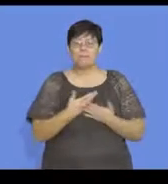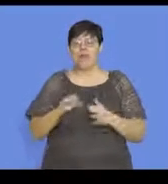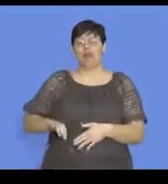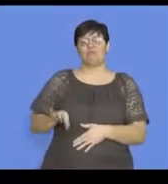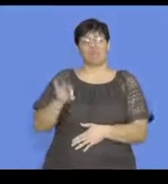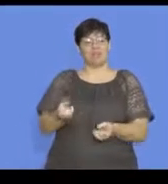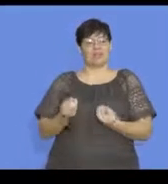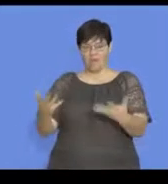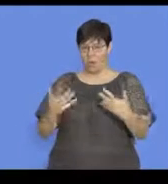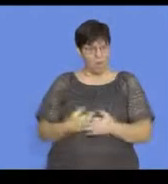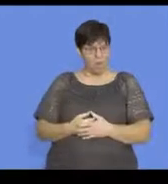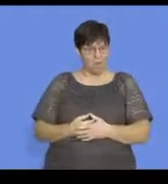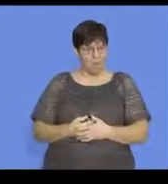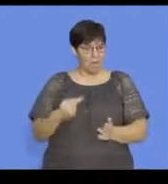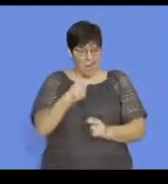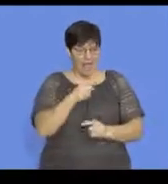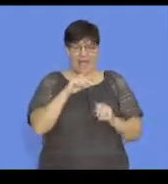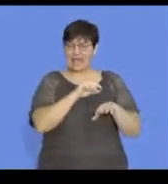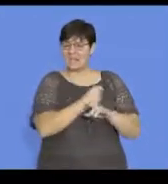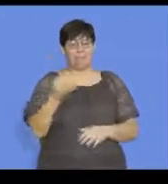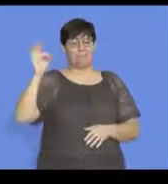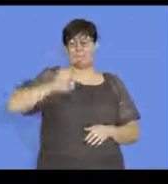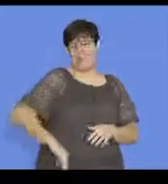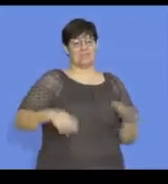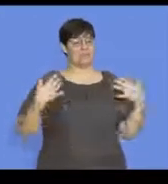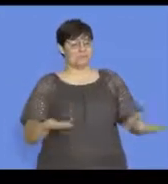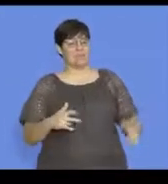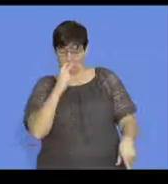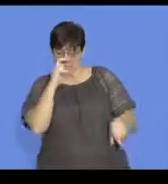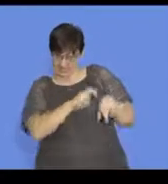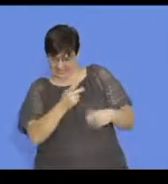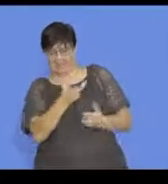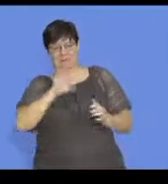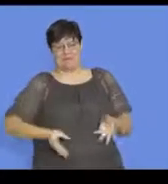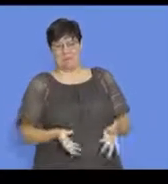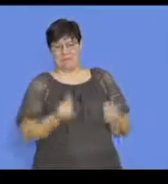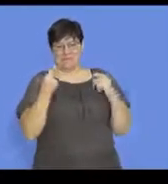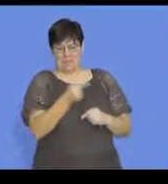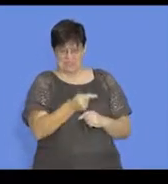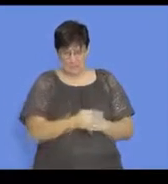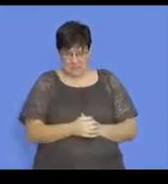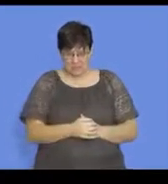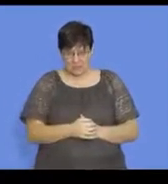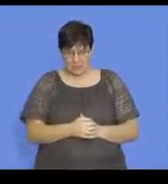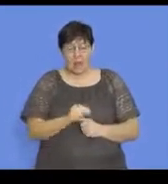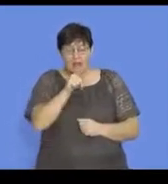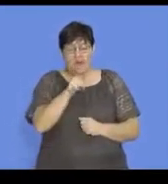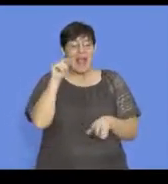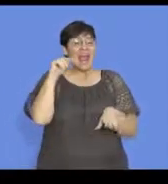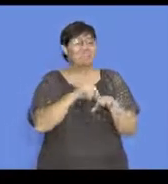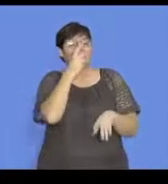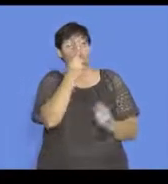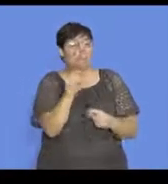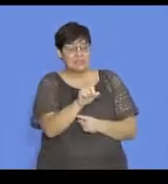bargain, what a bargain. The insects are going to say, I need to do that. Now remember what we want them to do. Just